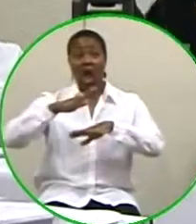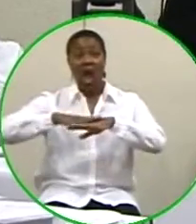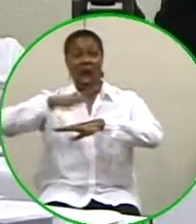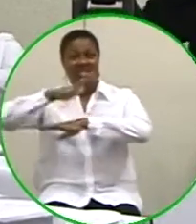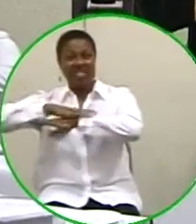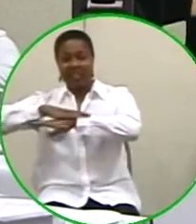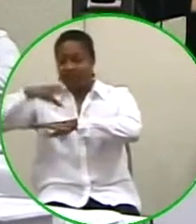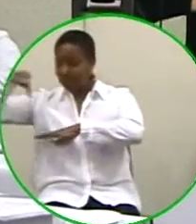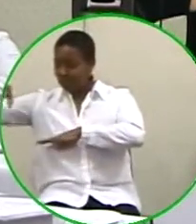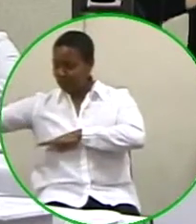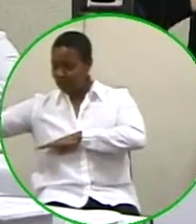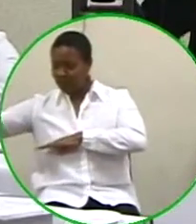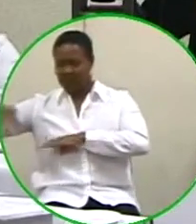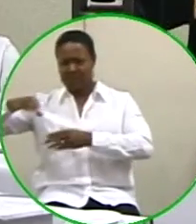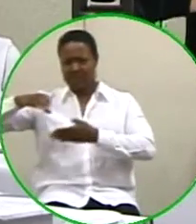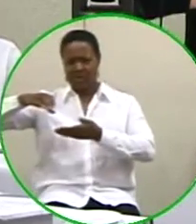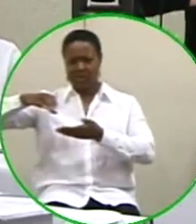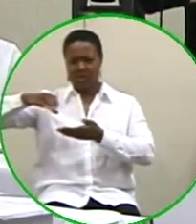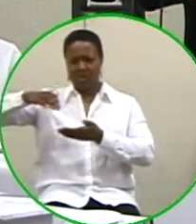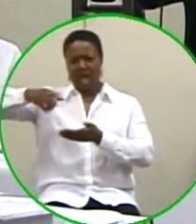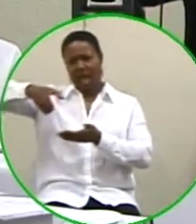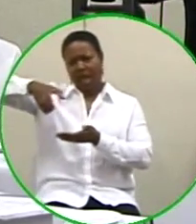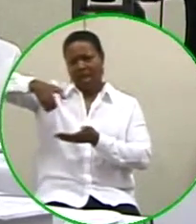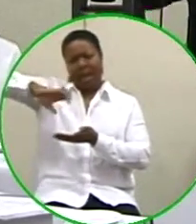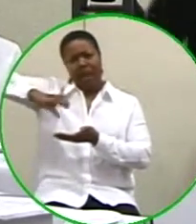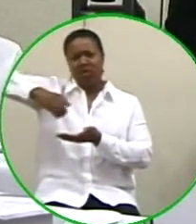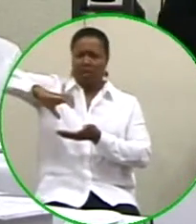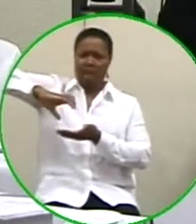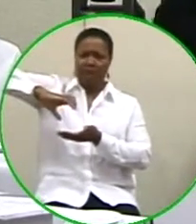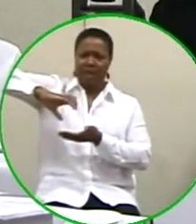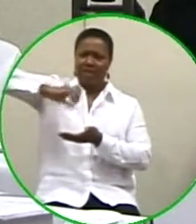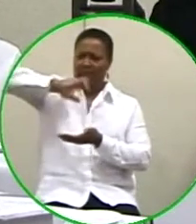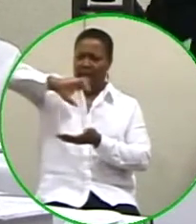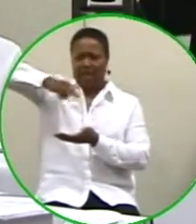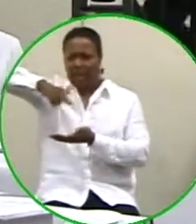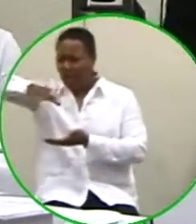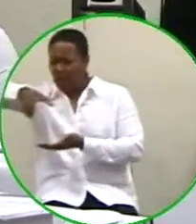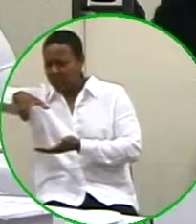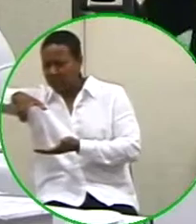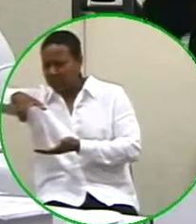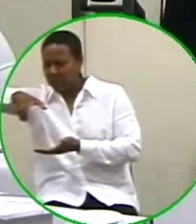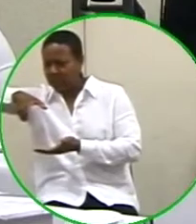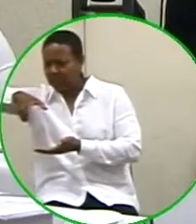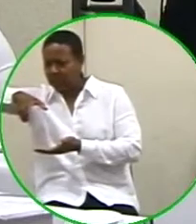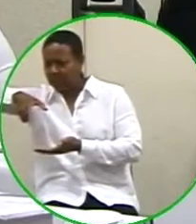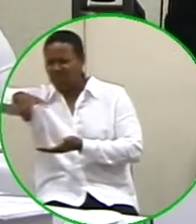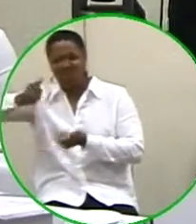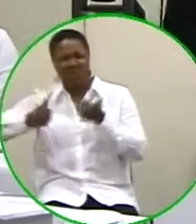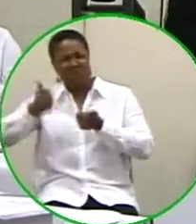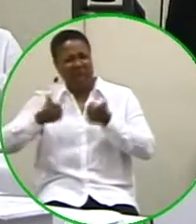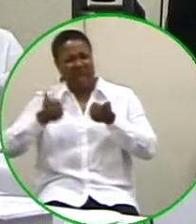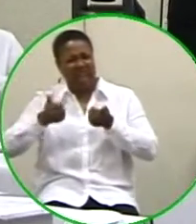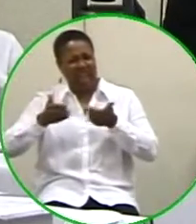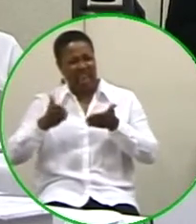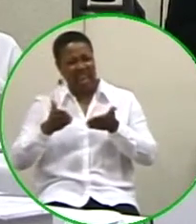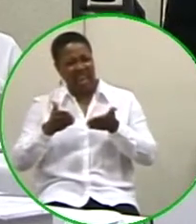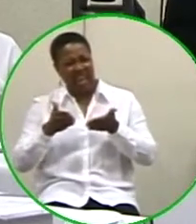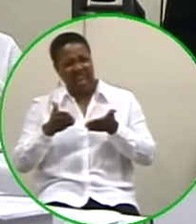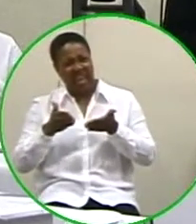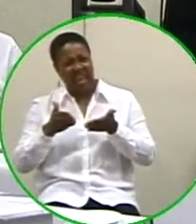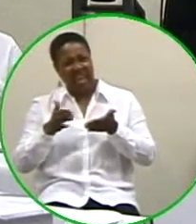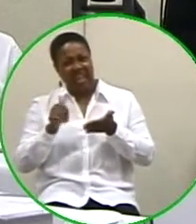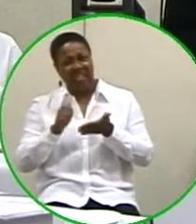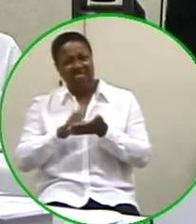second, but it's counterclockwise. Lefty loosey. I do this.